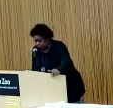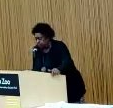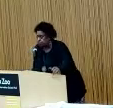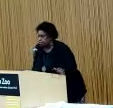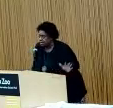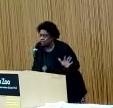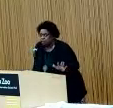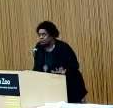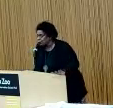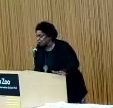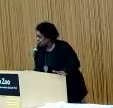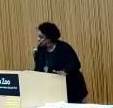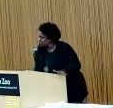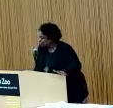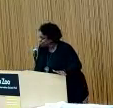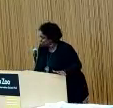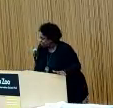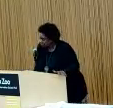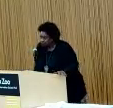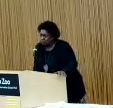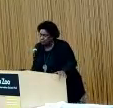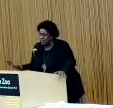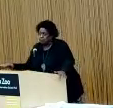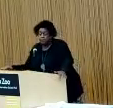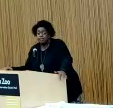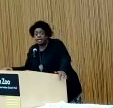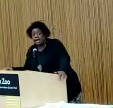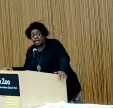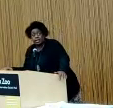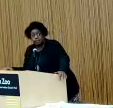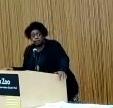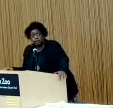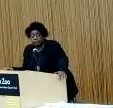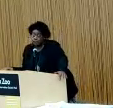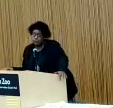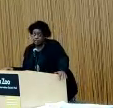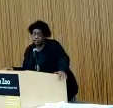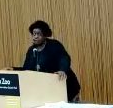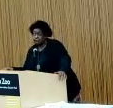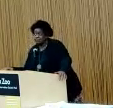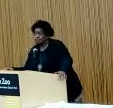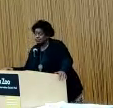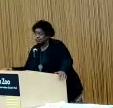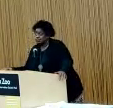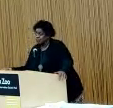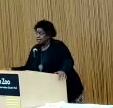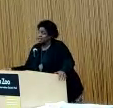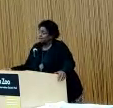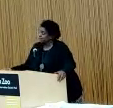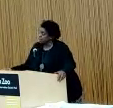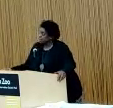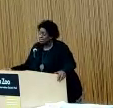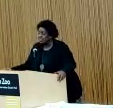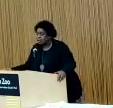share with you I know you've all heard about Newsday it put a black eye on my profession